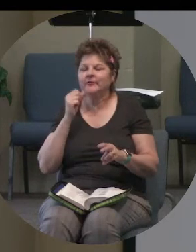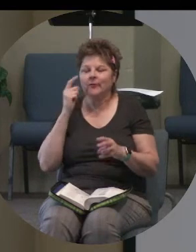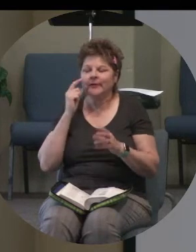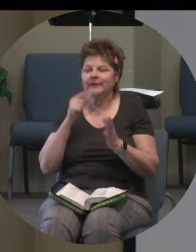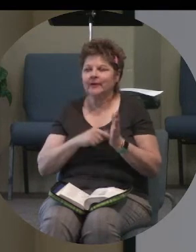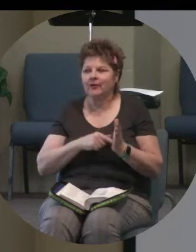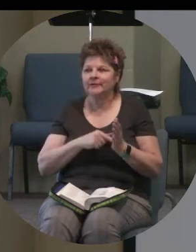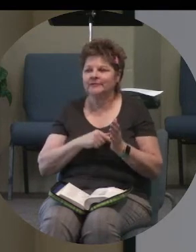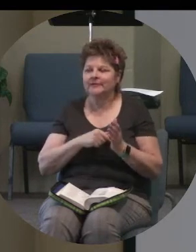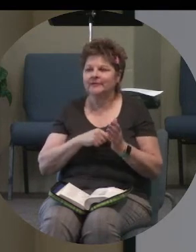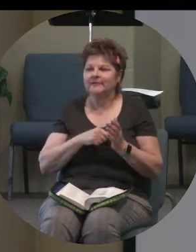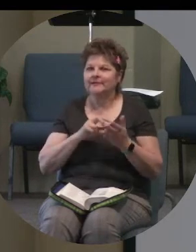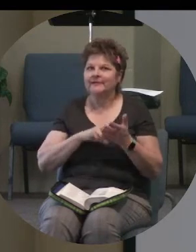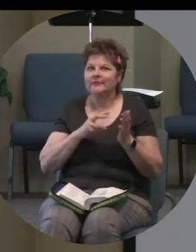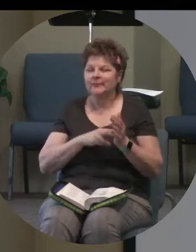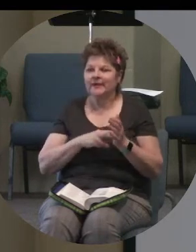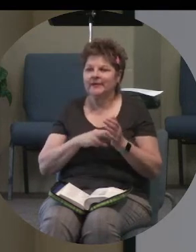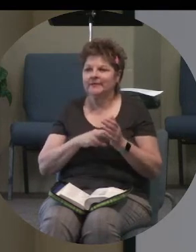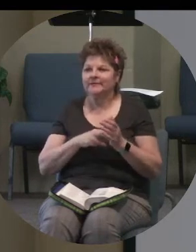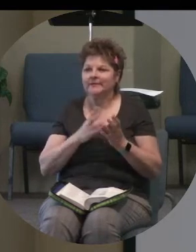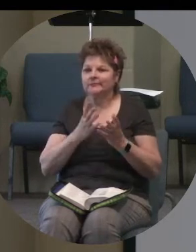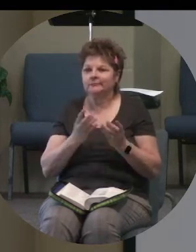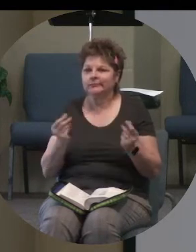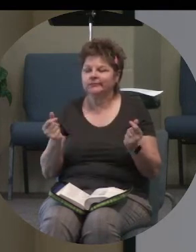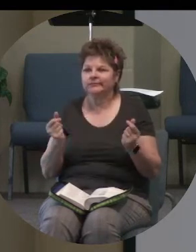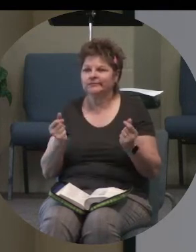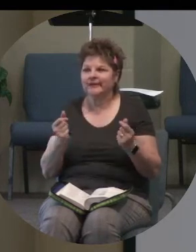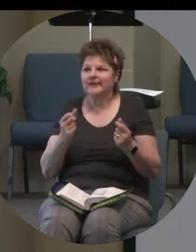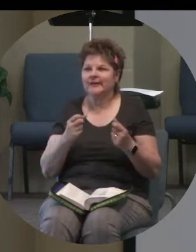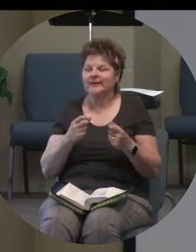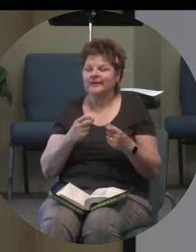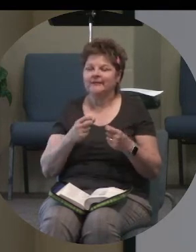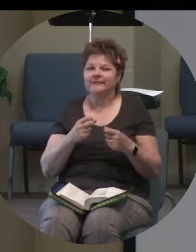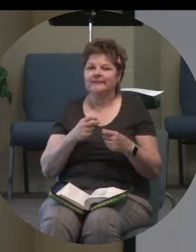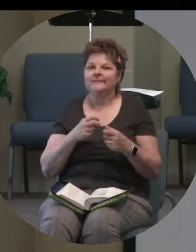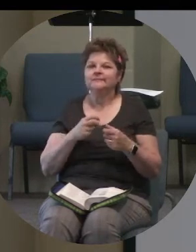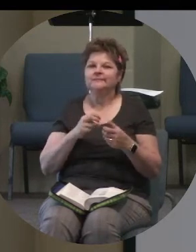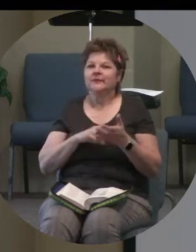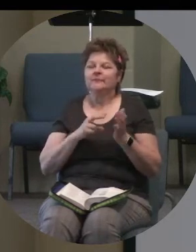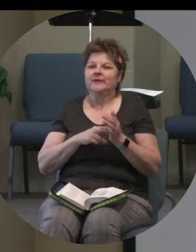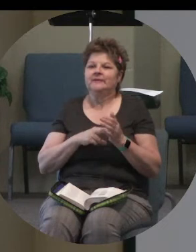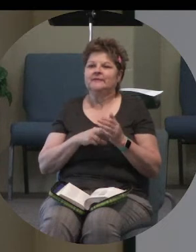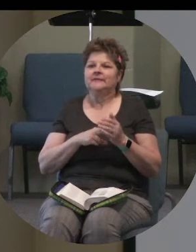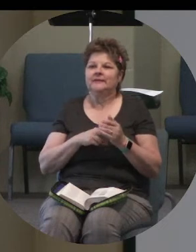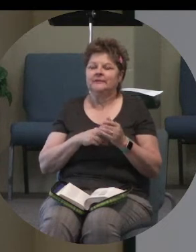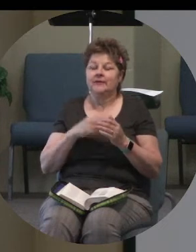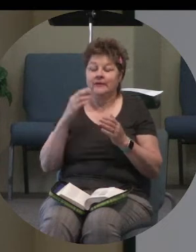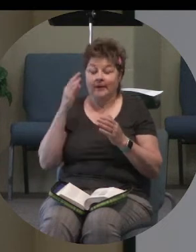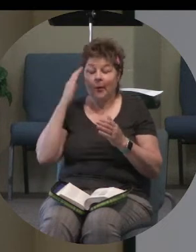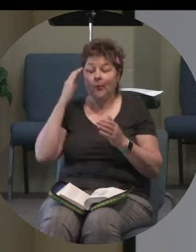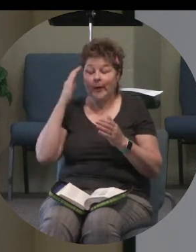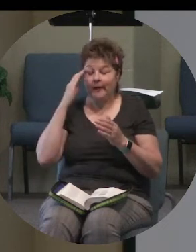problem's gone. It just means you're ignorant to the problem. You're ignorant to the pressures of our life.